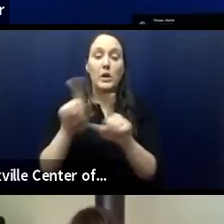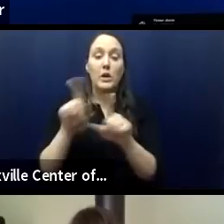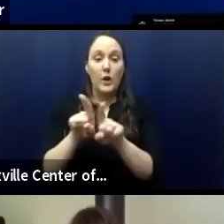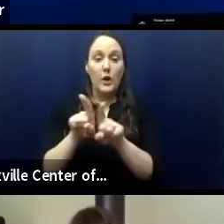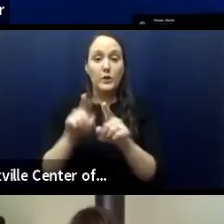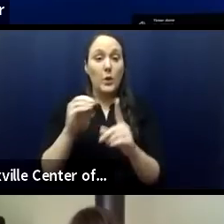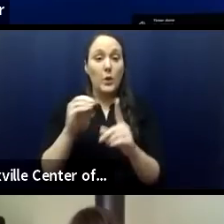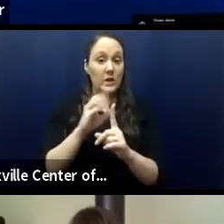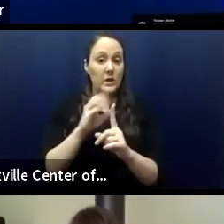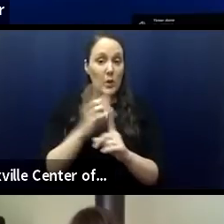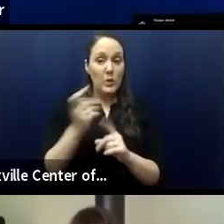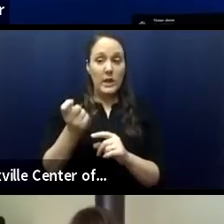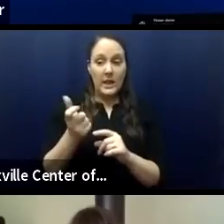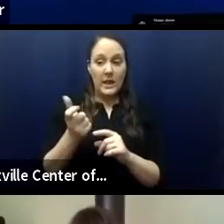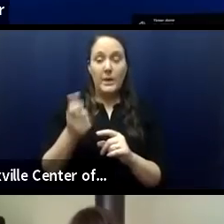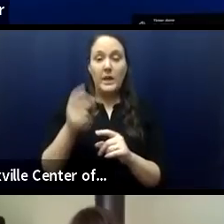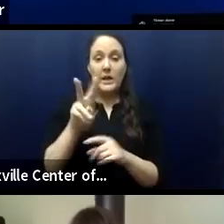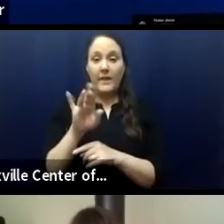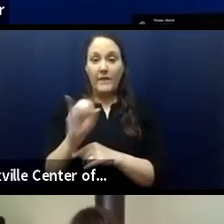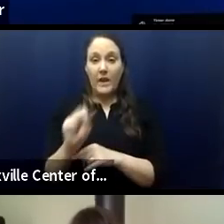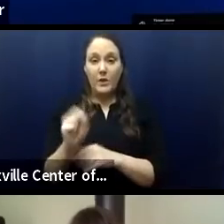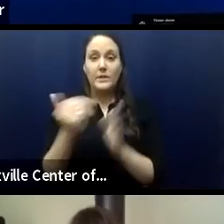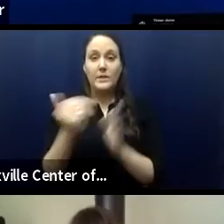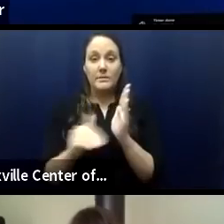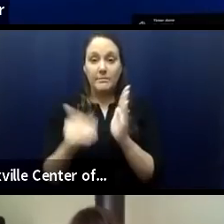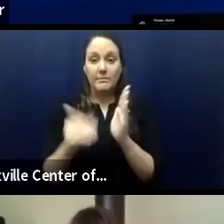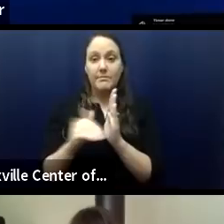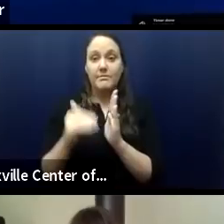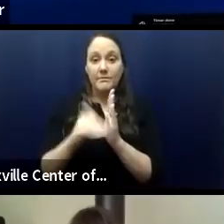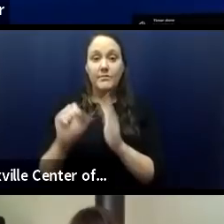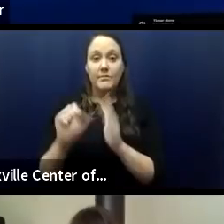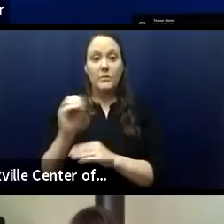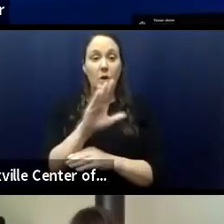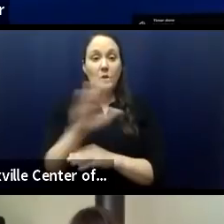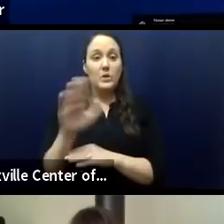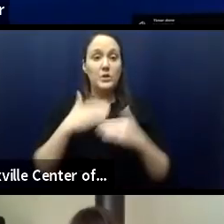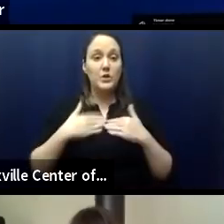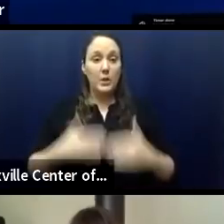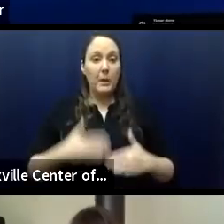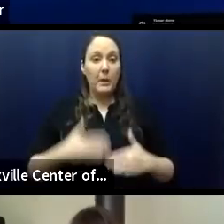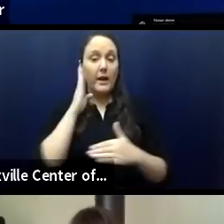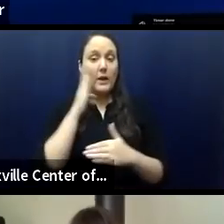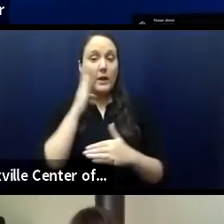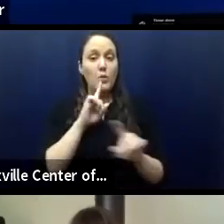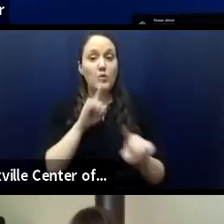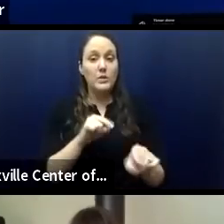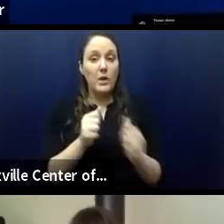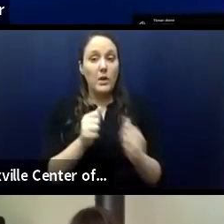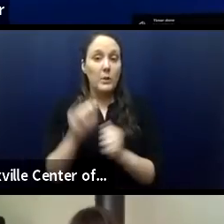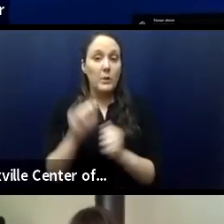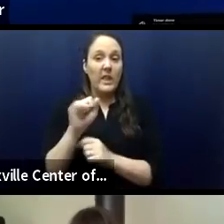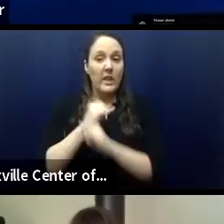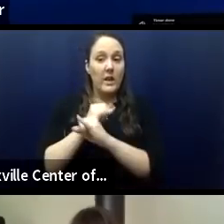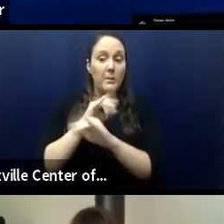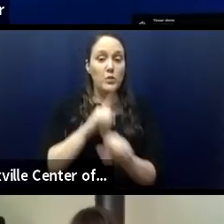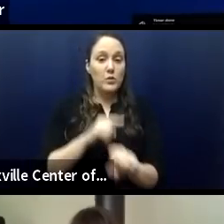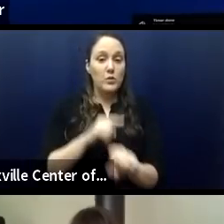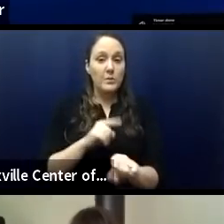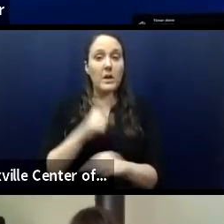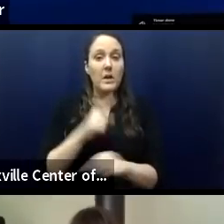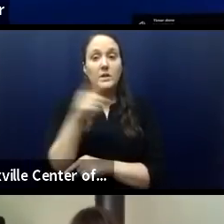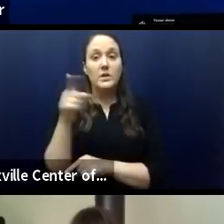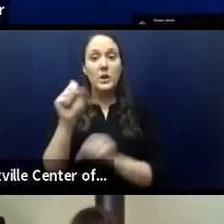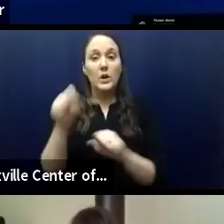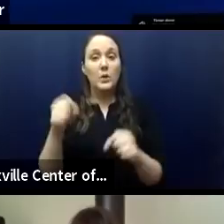of the virus repeatedly so that your body will respond with an immune response so that you can fight it